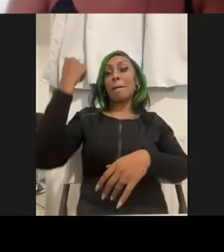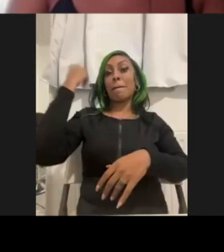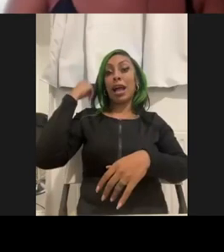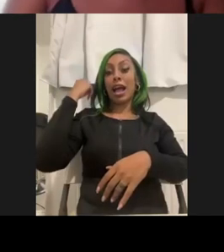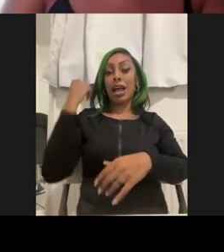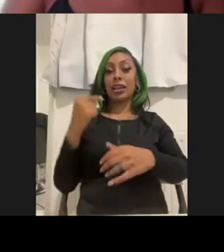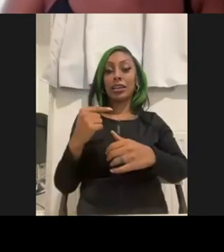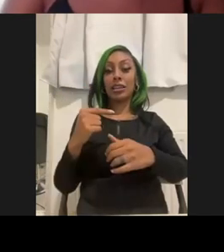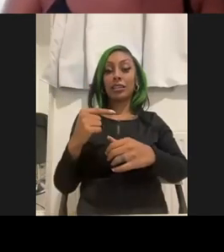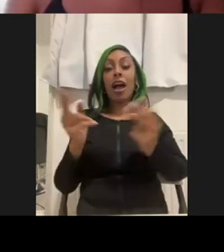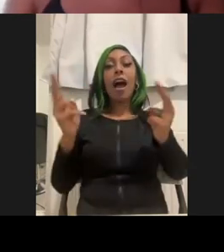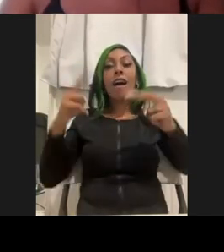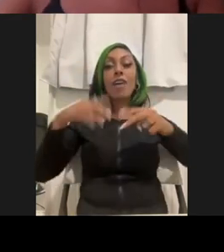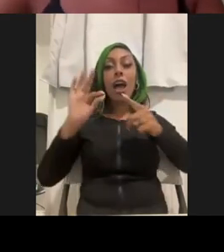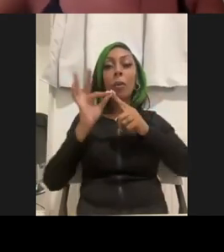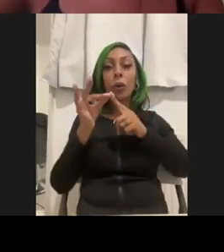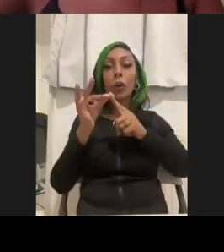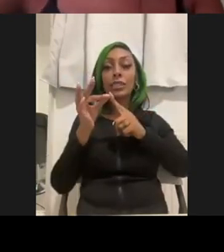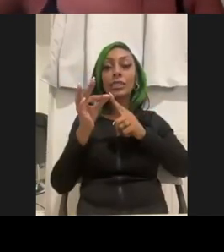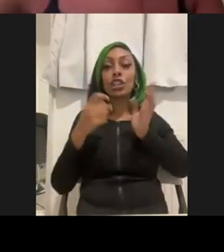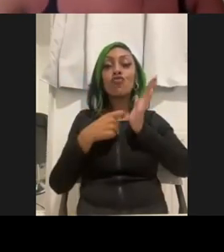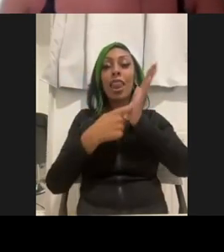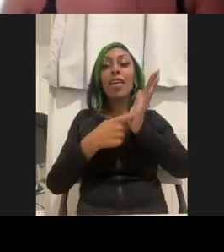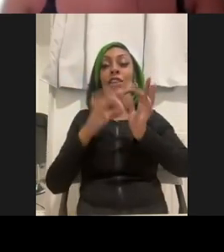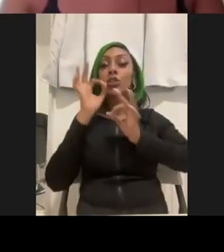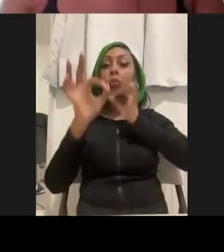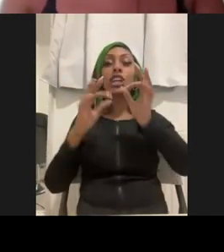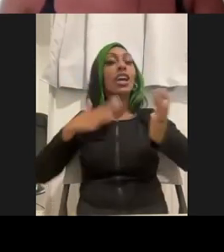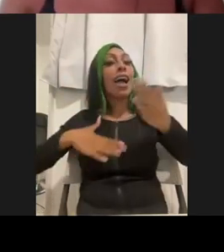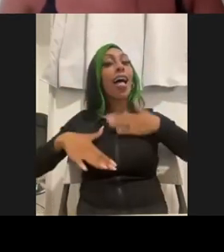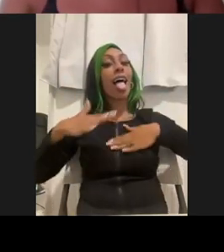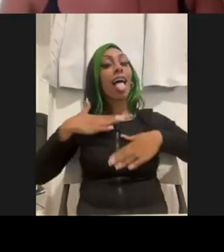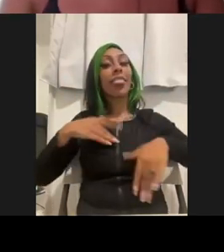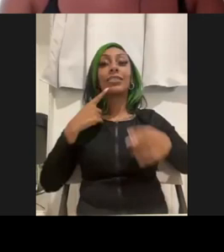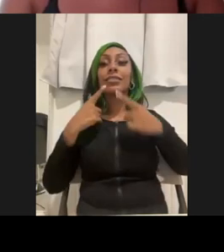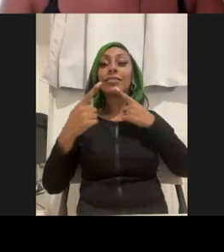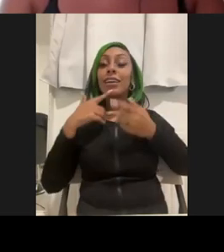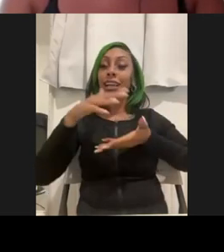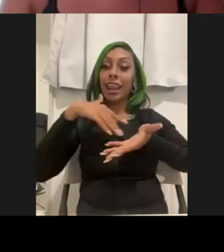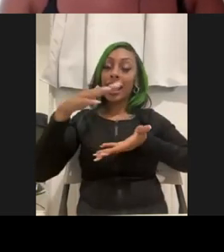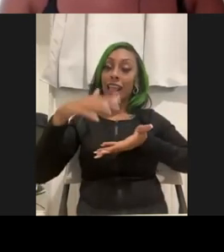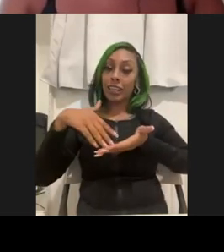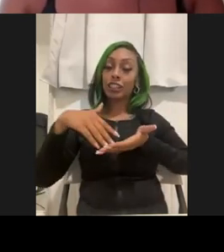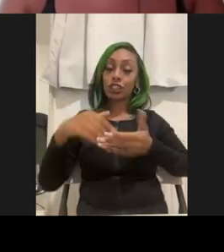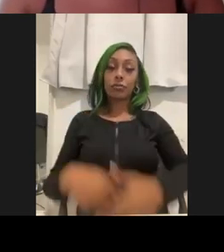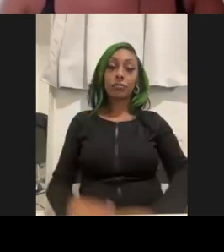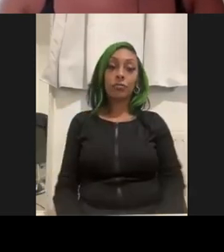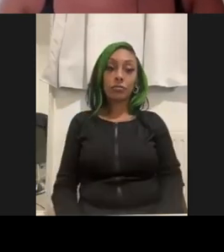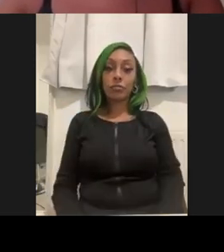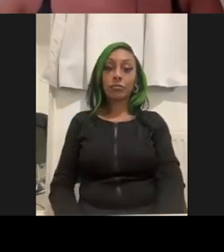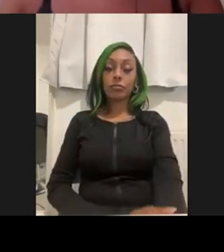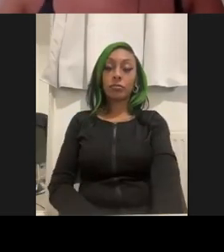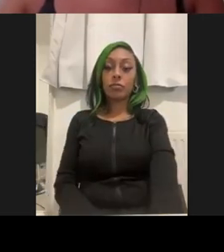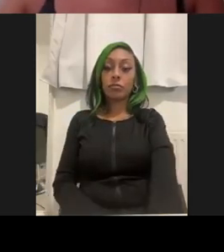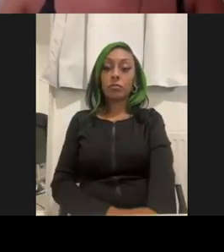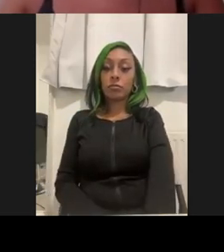links to a final point relevant to the question of ethics in data collection, which both returns to the significance placed on